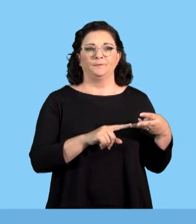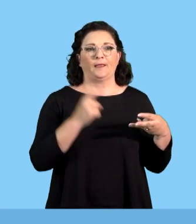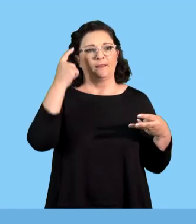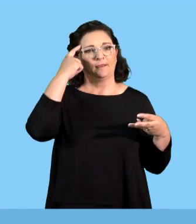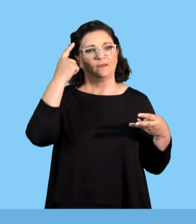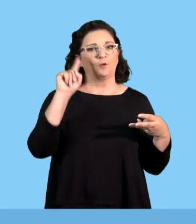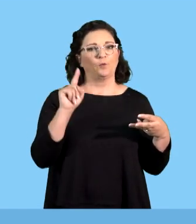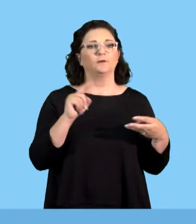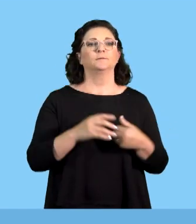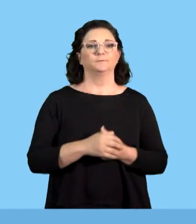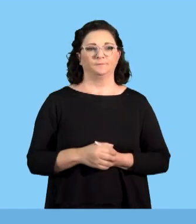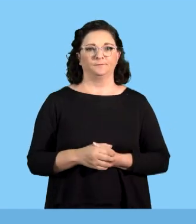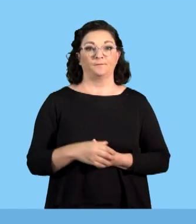maybe.